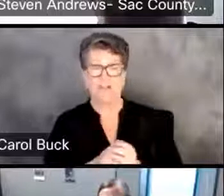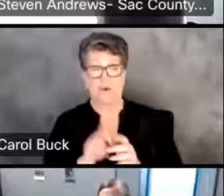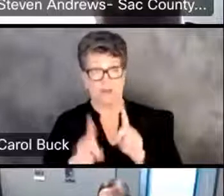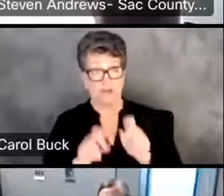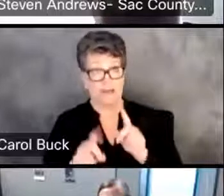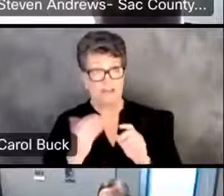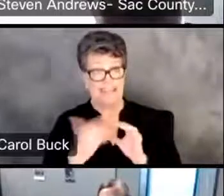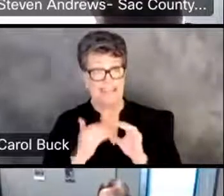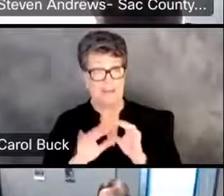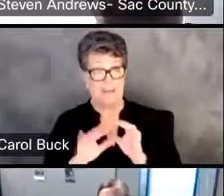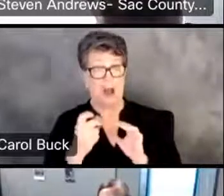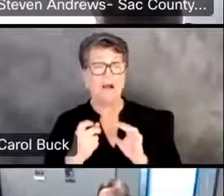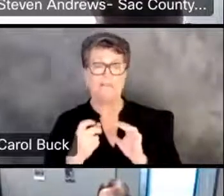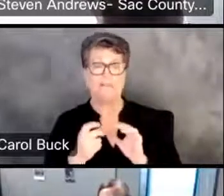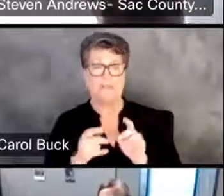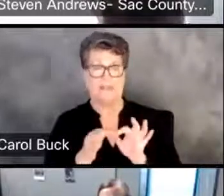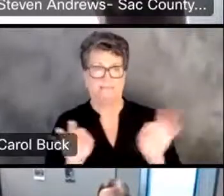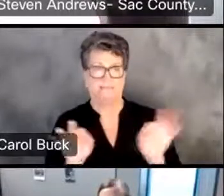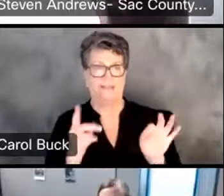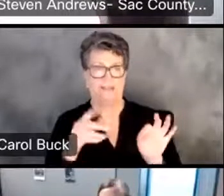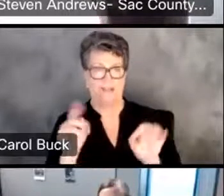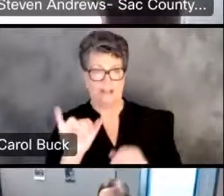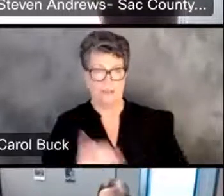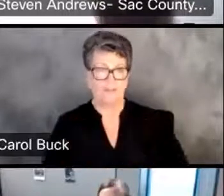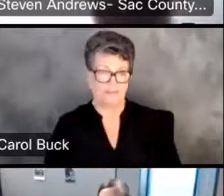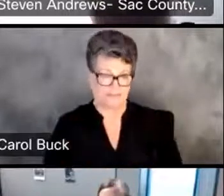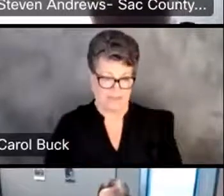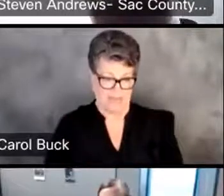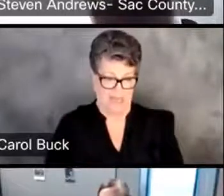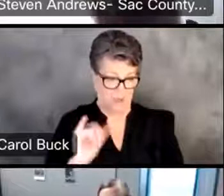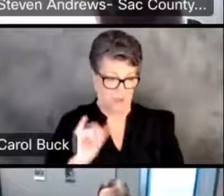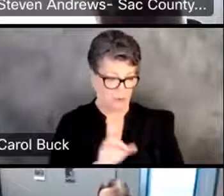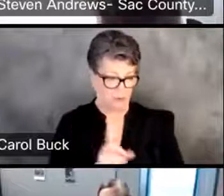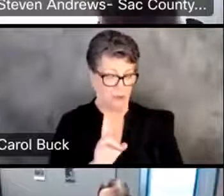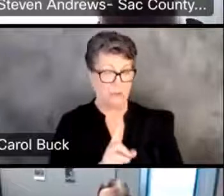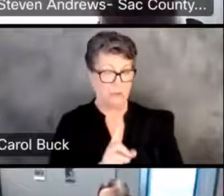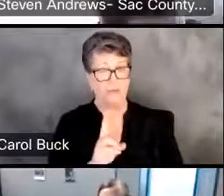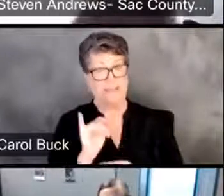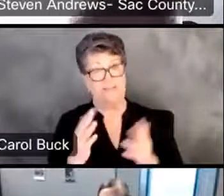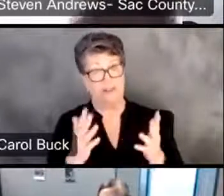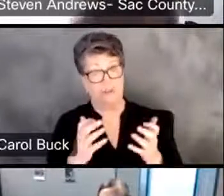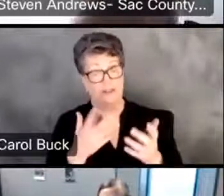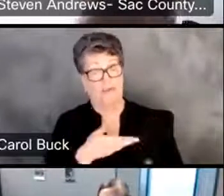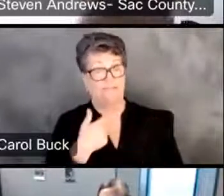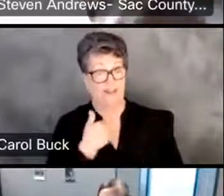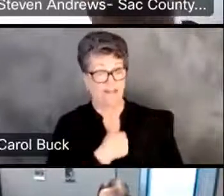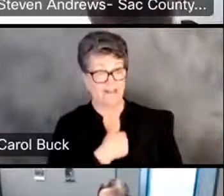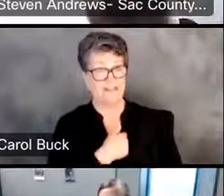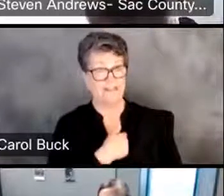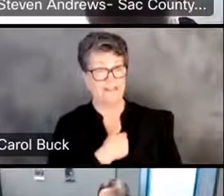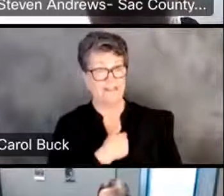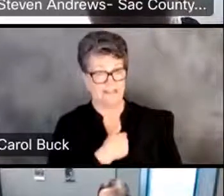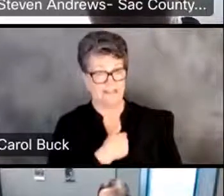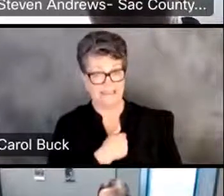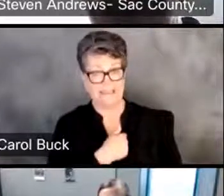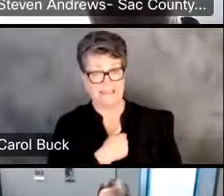are available to everybody. And you can also use that if you would like to invite us to do